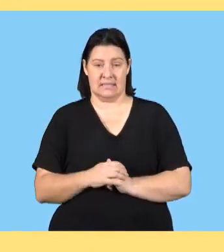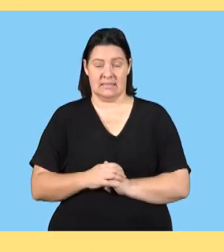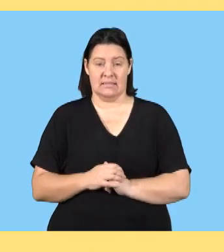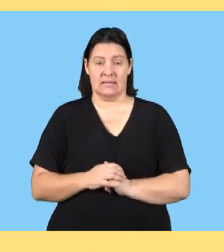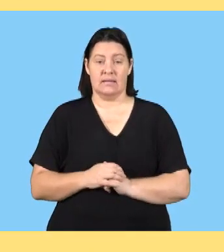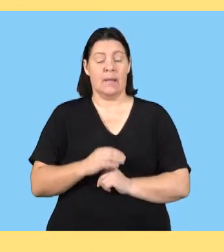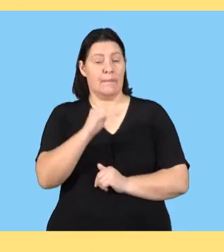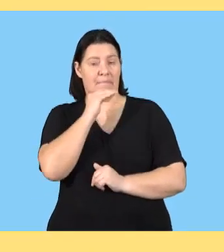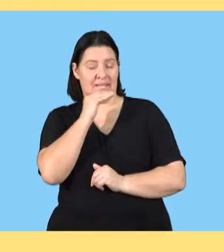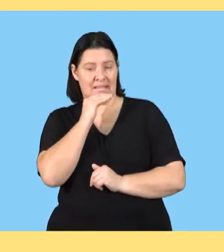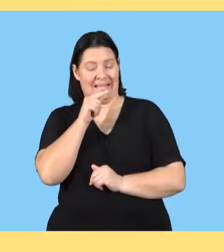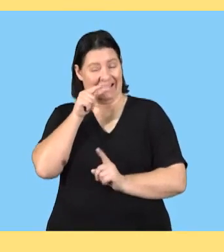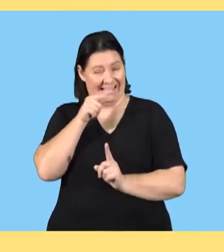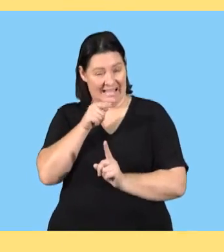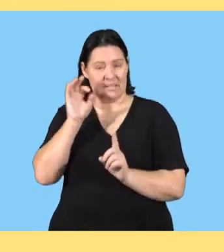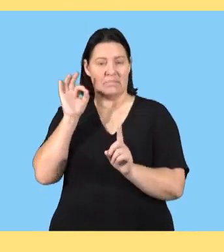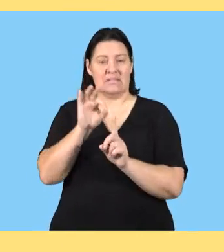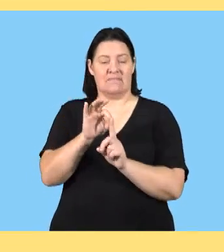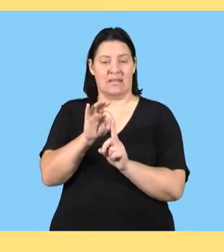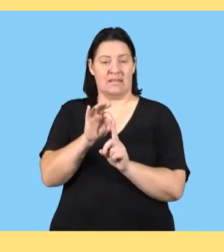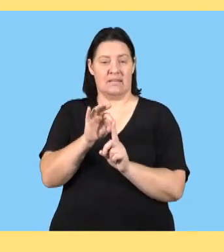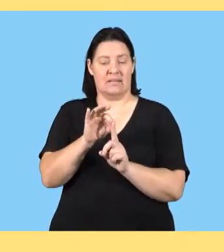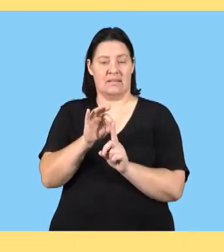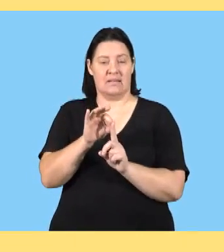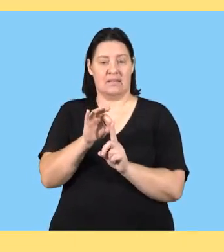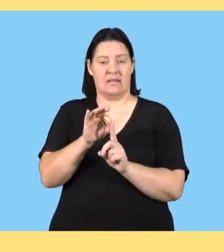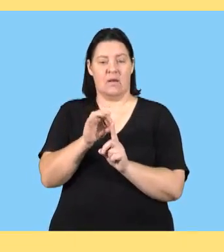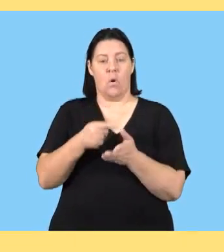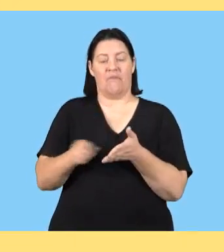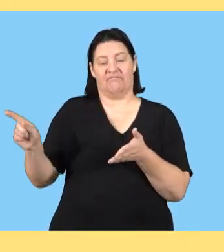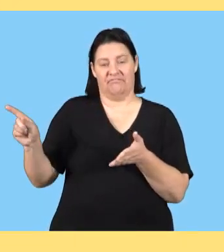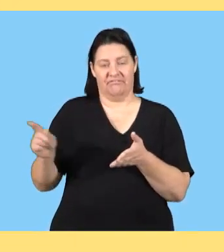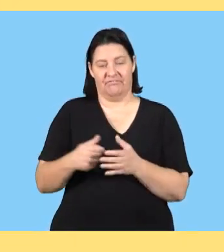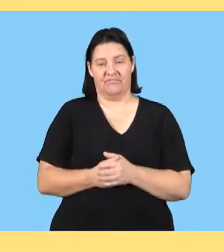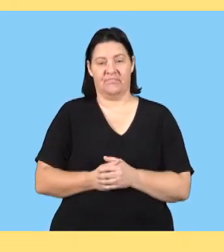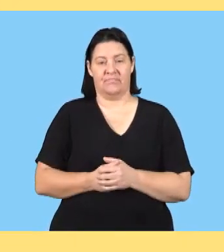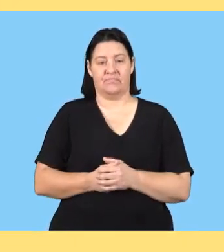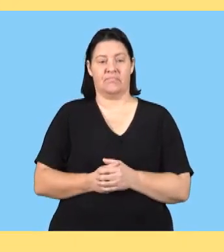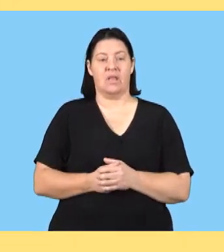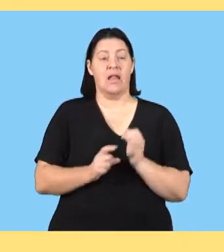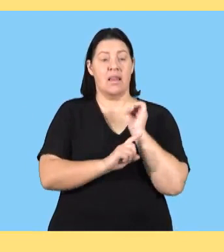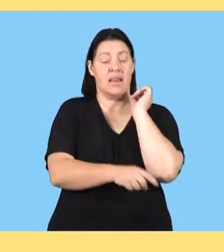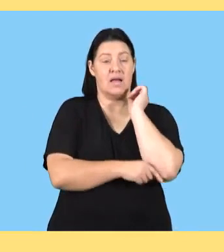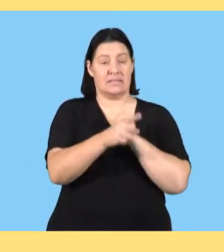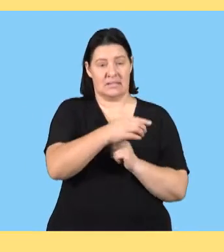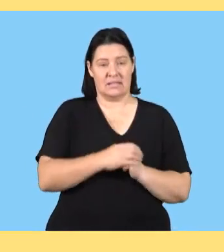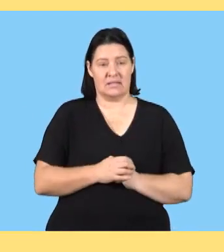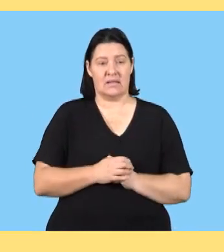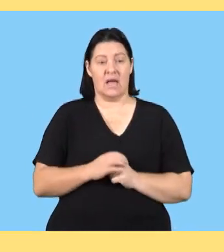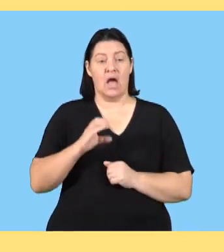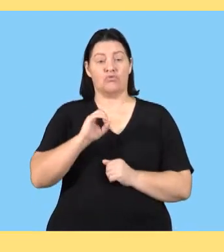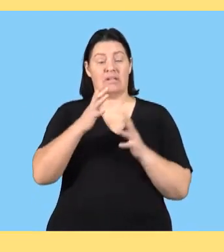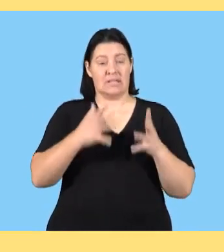1,300. That means this particular debt has been written off. The last one reads,